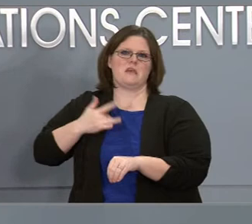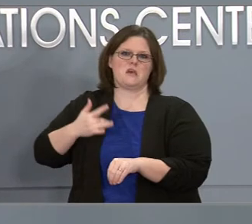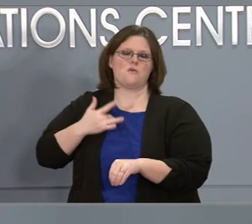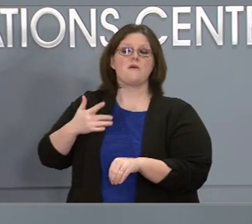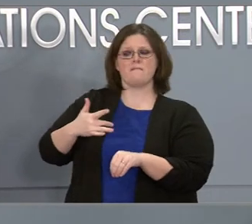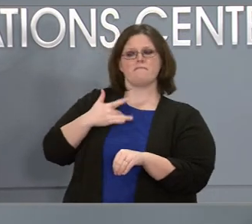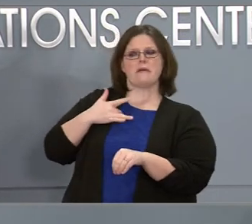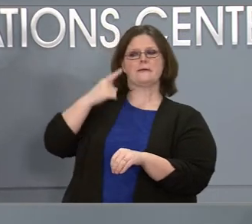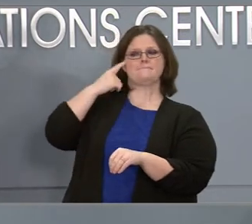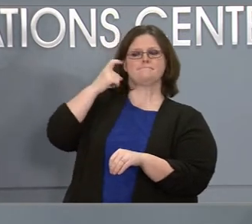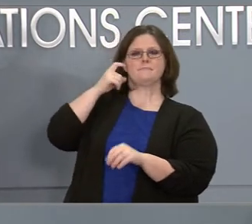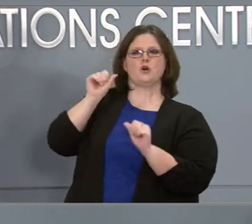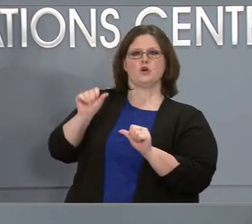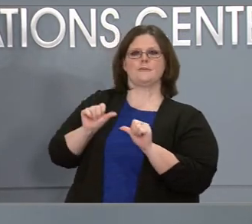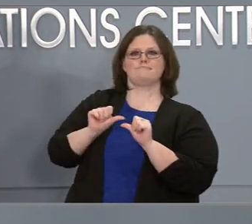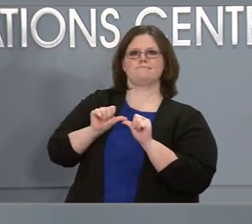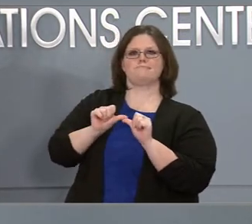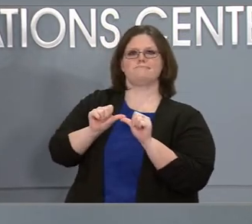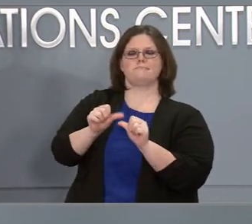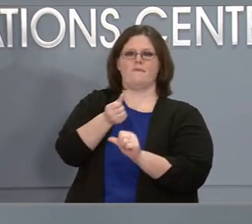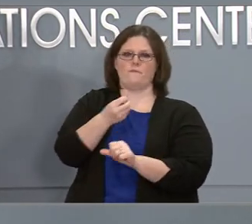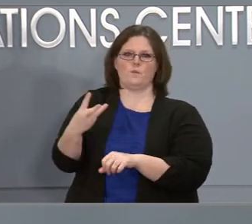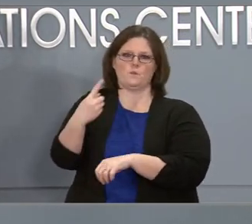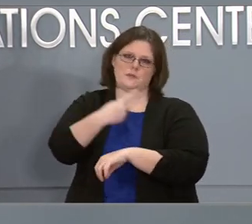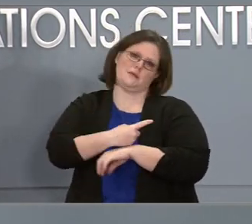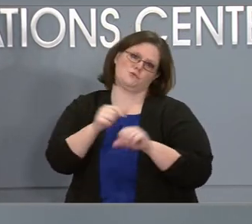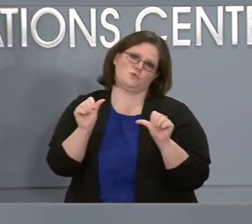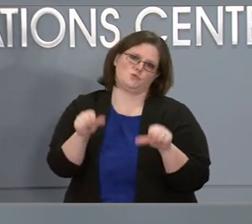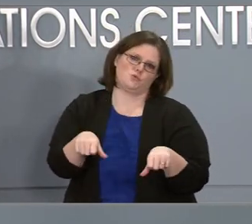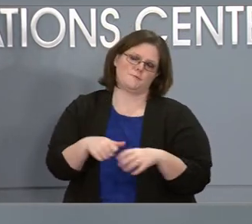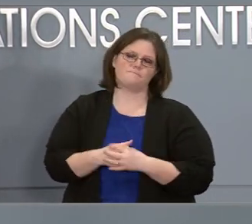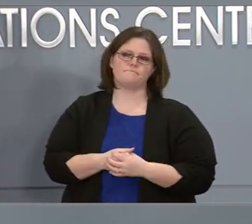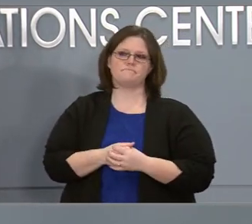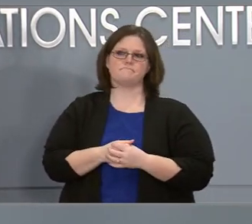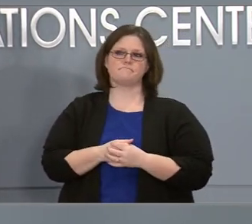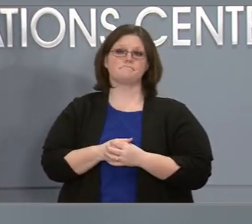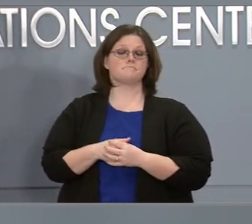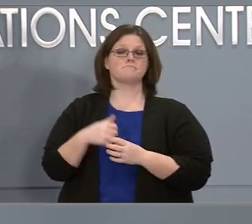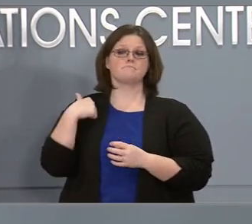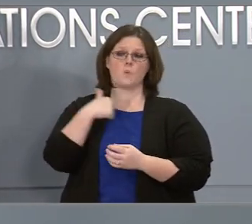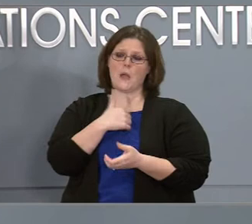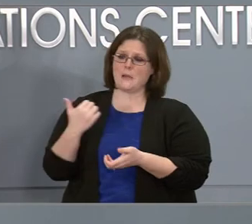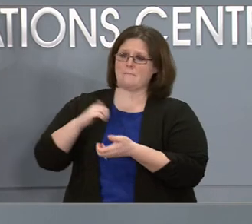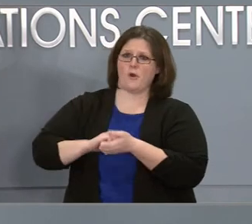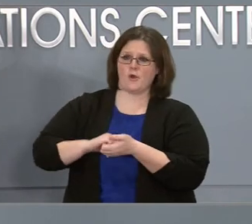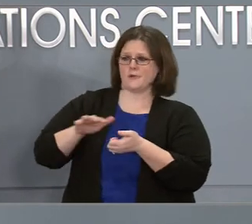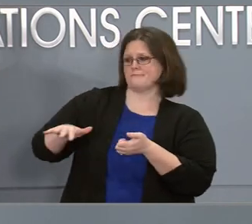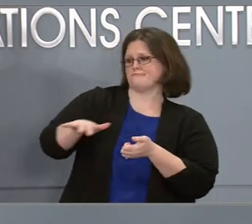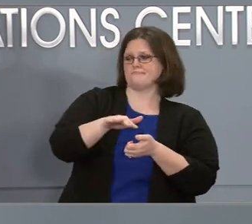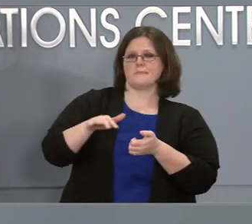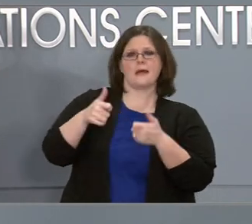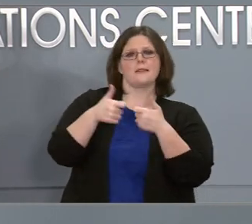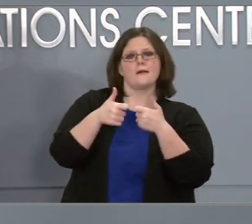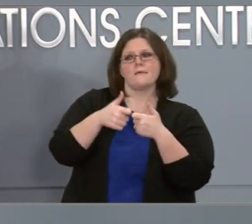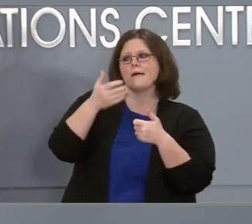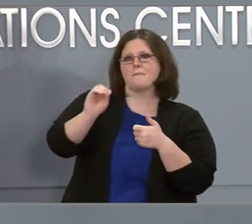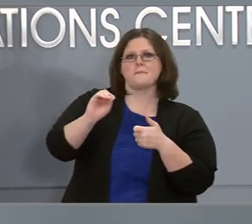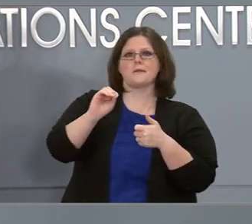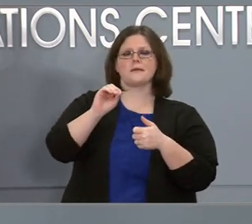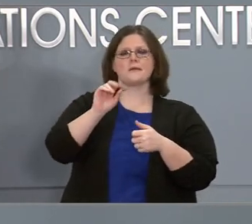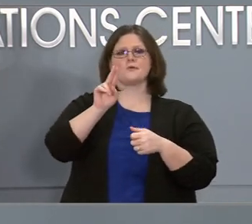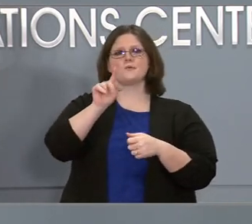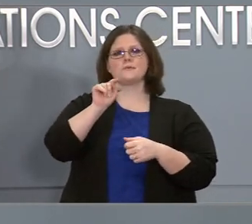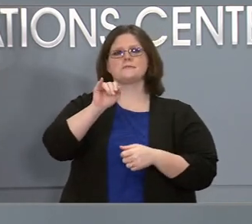outages could be multi-day or extended. We're coordinating with our private sector partners to include the utility providers on deployment